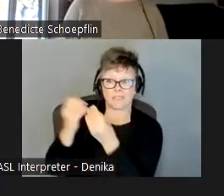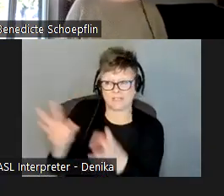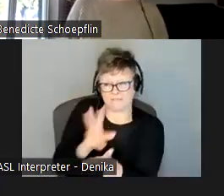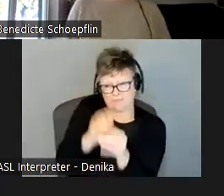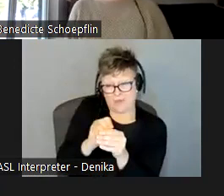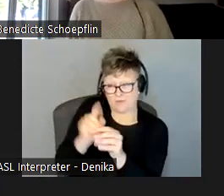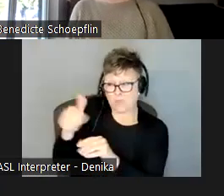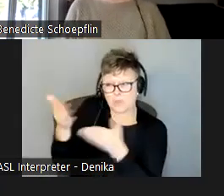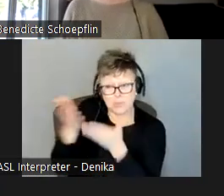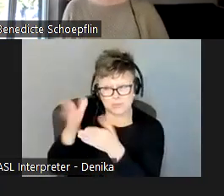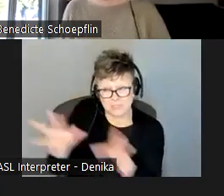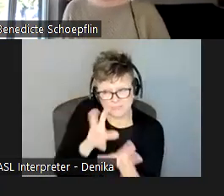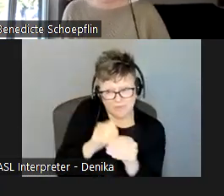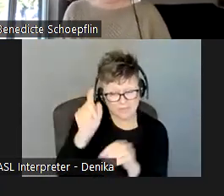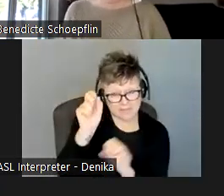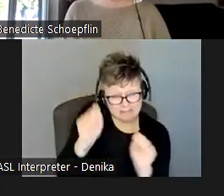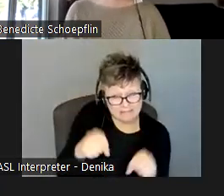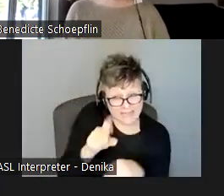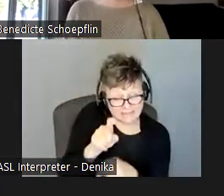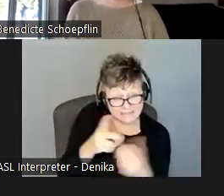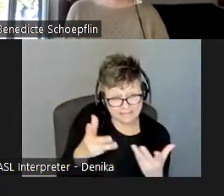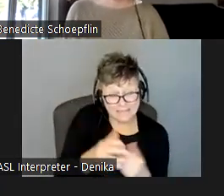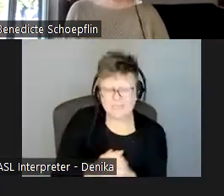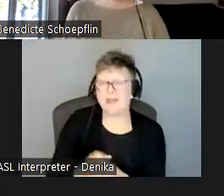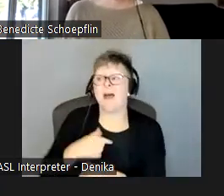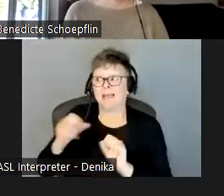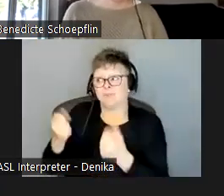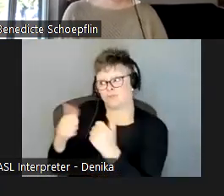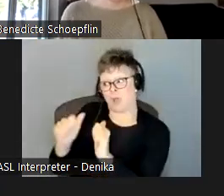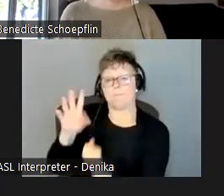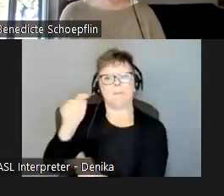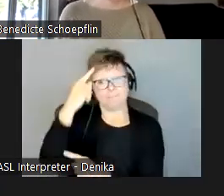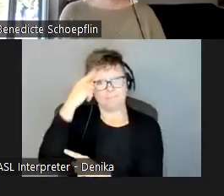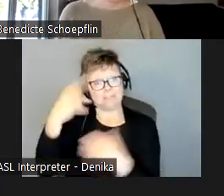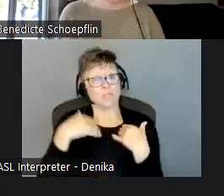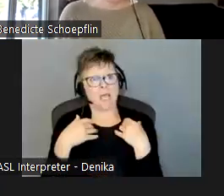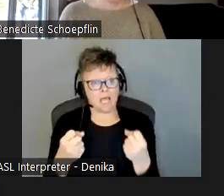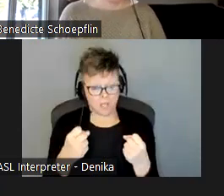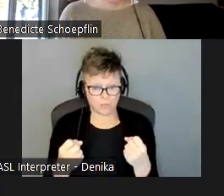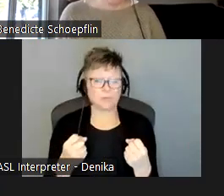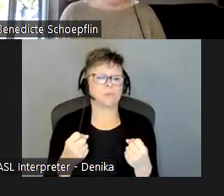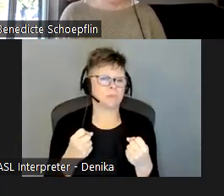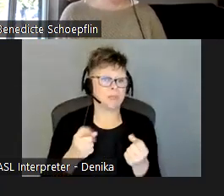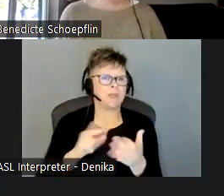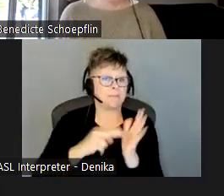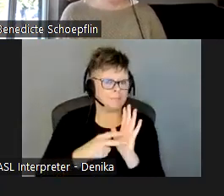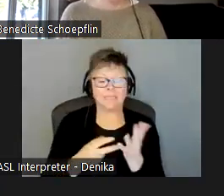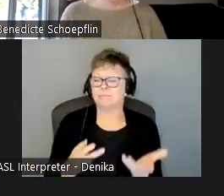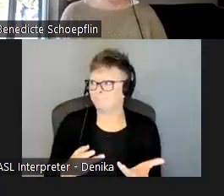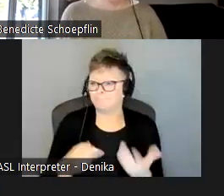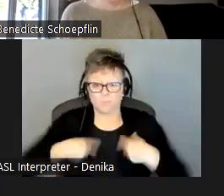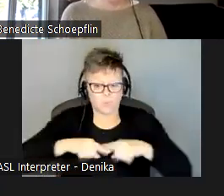I can try to talk to them, but when it comes to mental health, it's very hard for us because we're not trained in mental